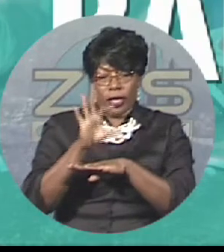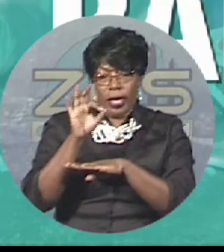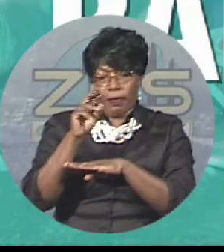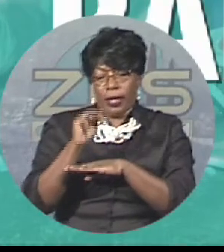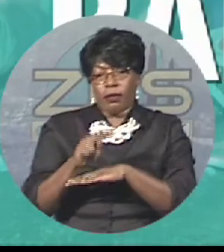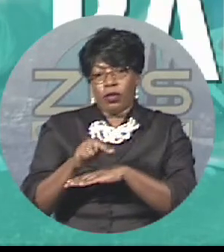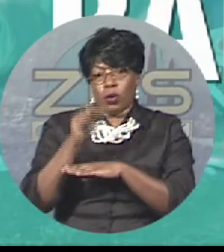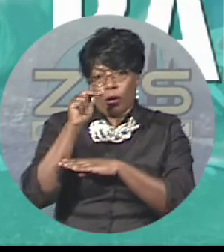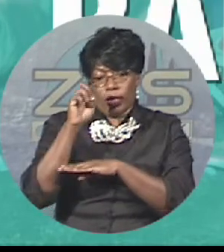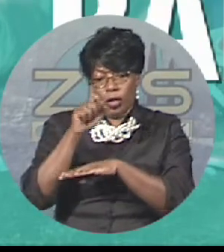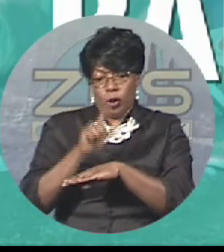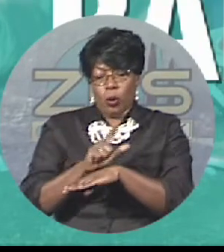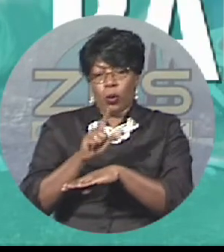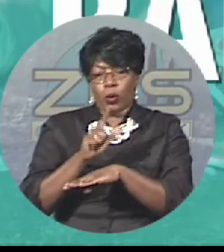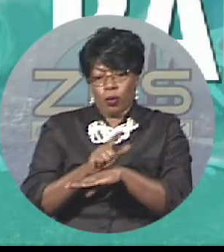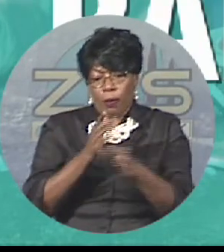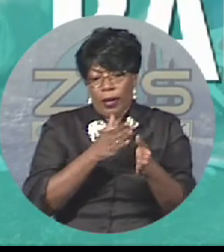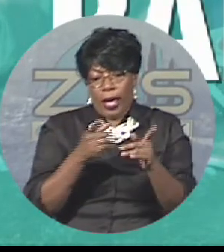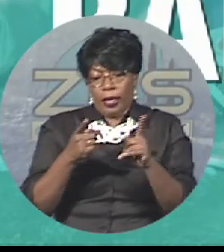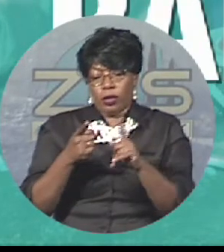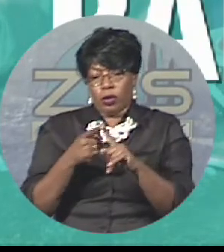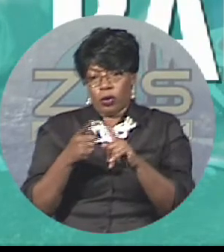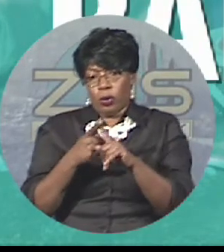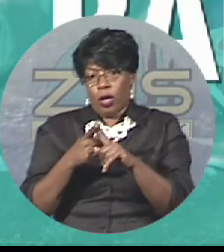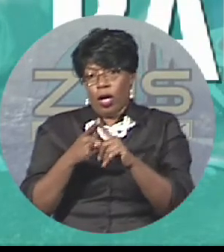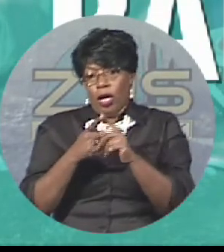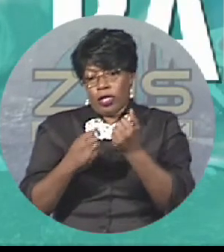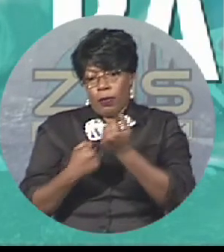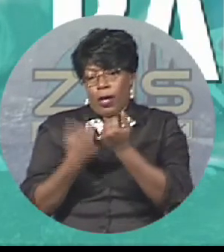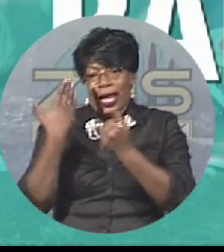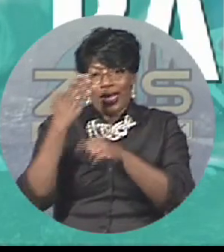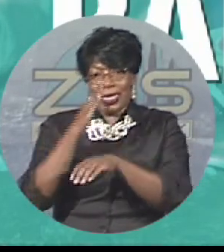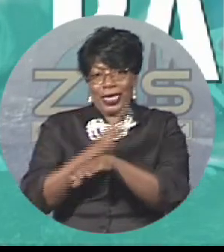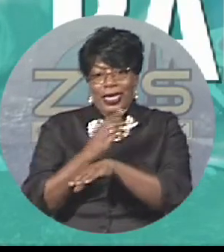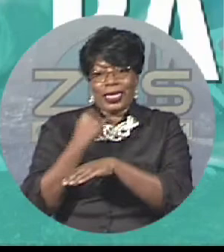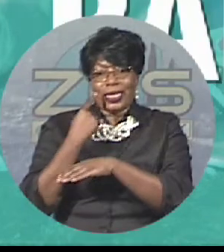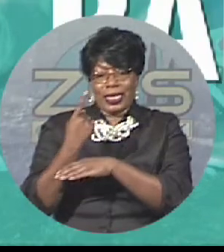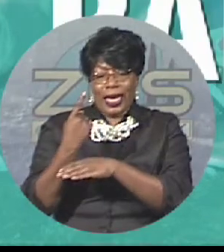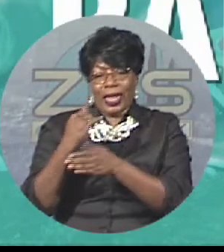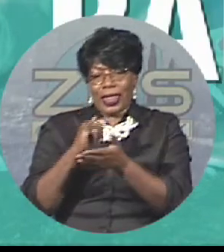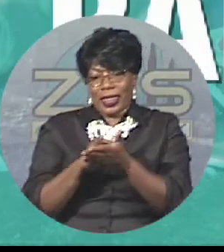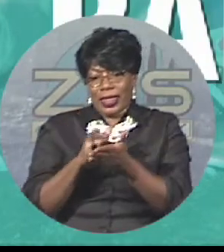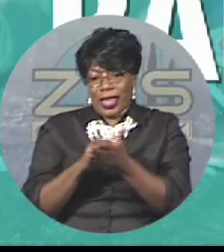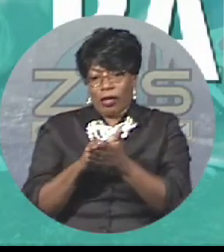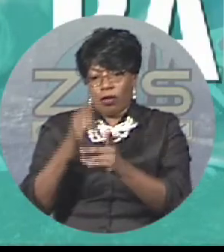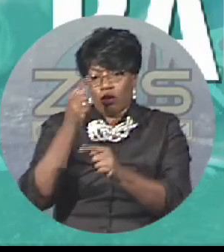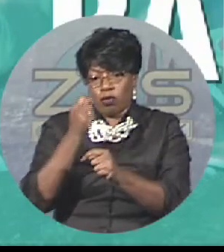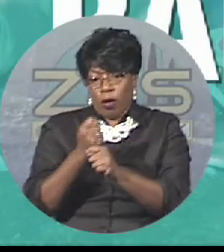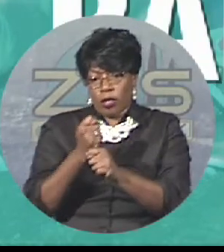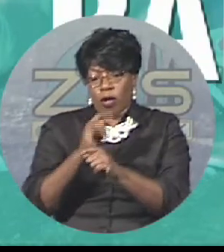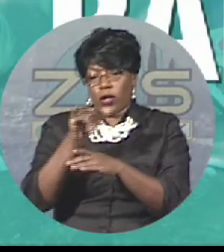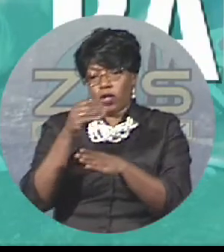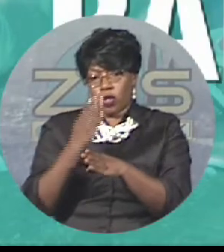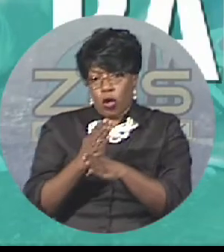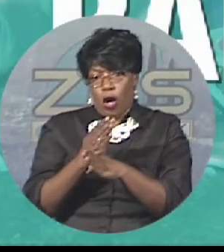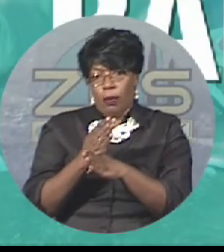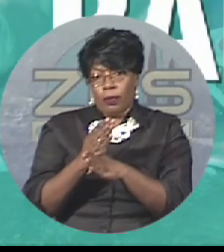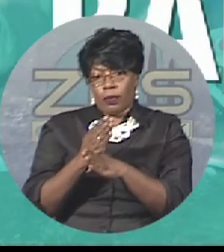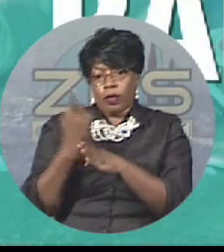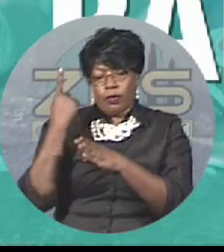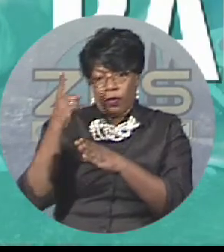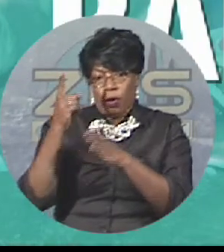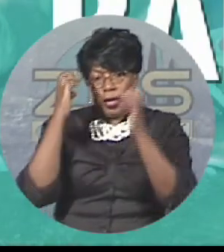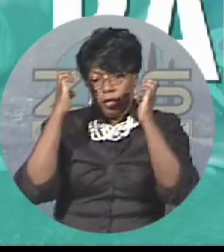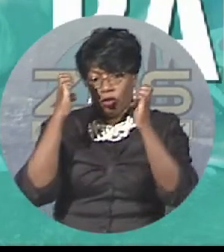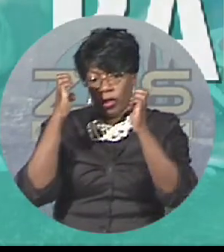North Eleuthera candidate laid out his plan to supporters last night and indicated that one of the thrusts of his agenda is a keen focus on